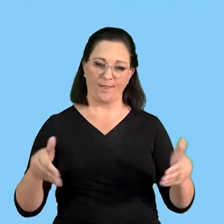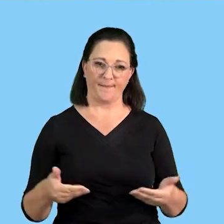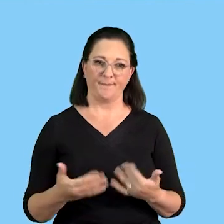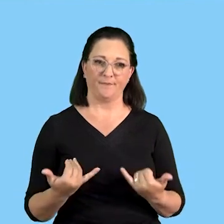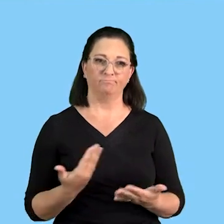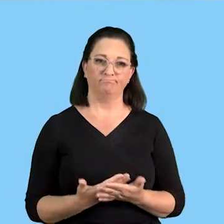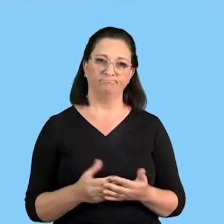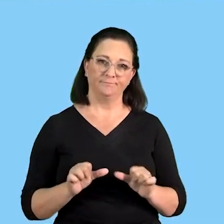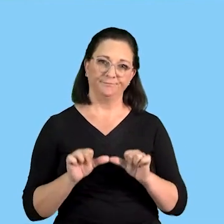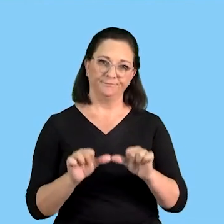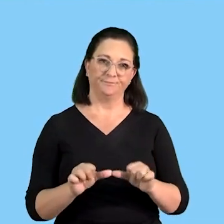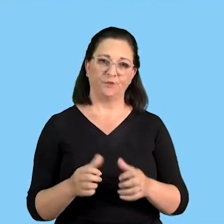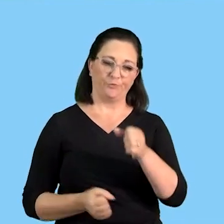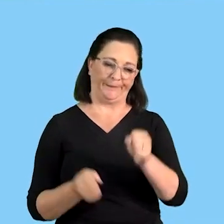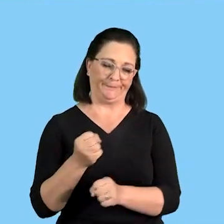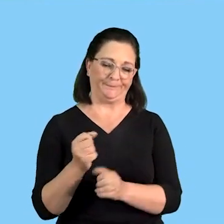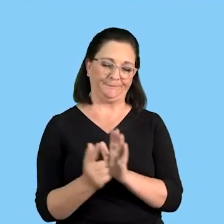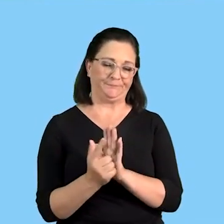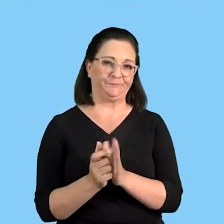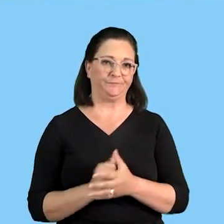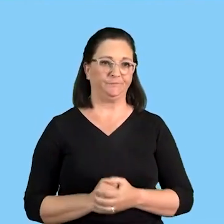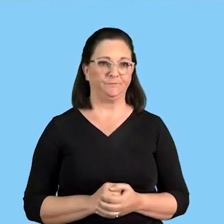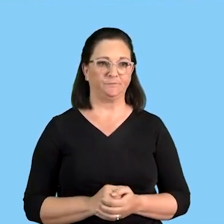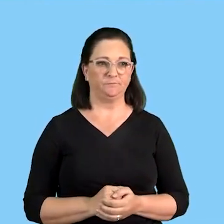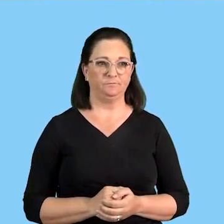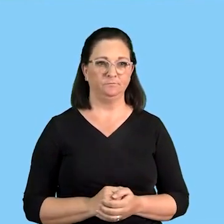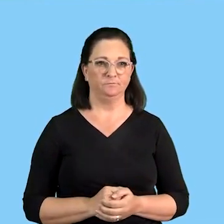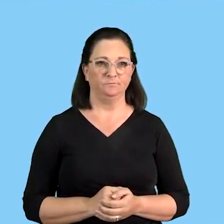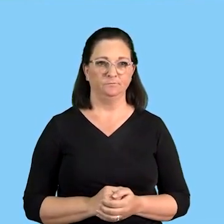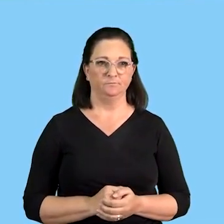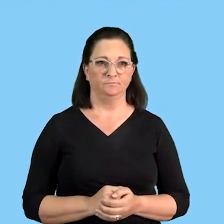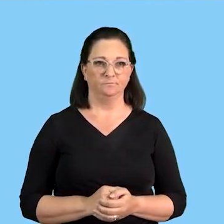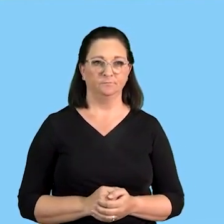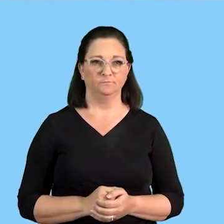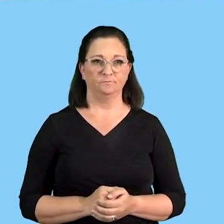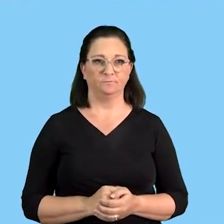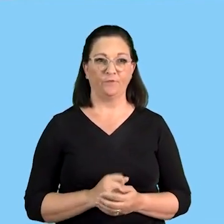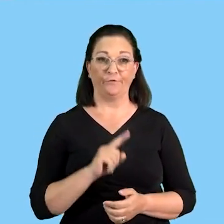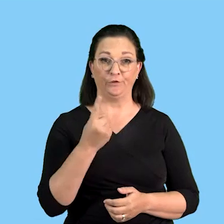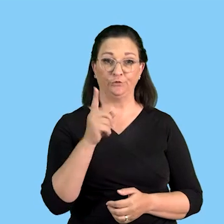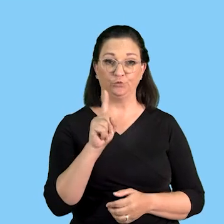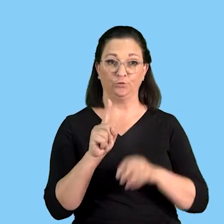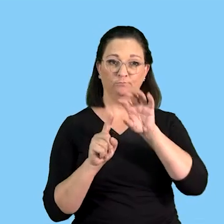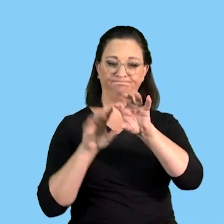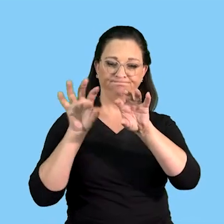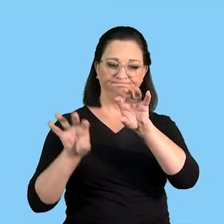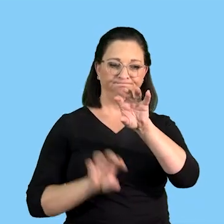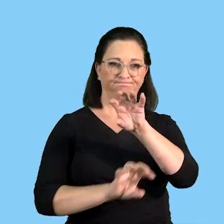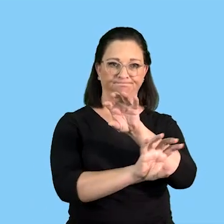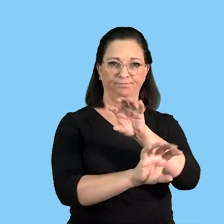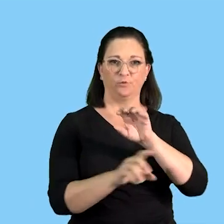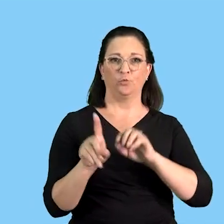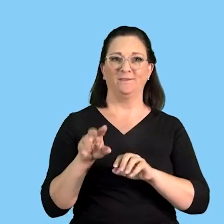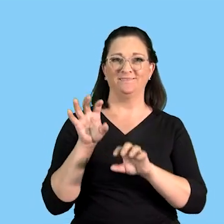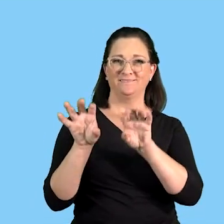Welcome back. Now let us continue and wrap up our lesson. Concept map recap. The first thing to do here is